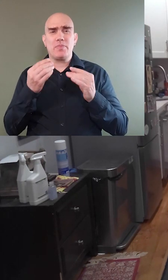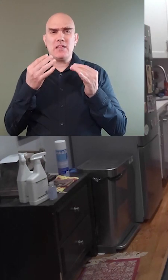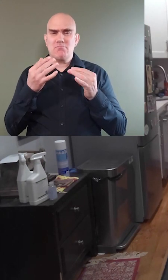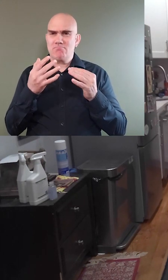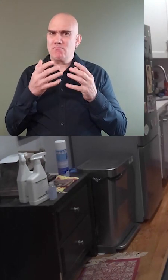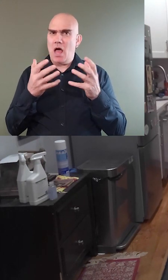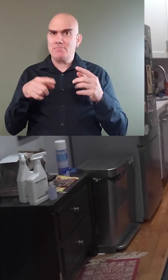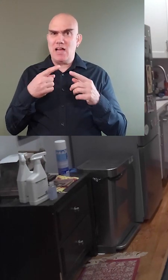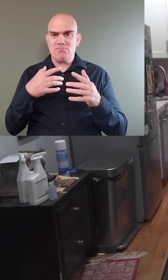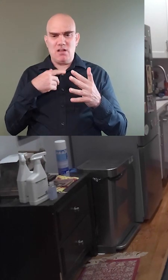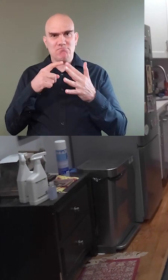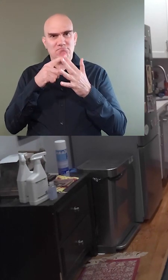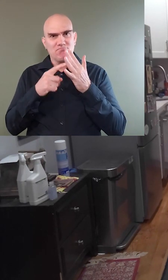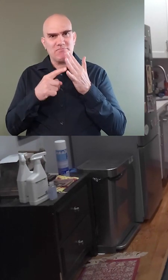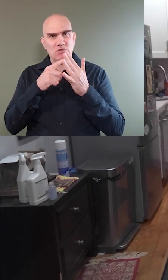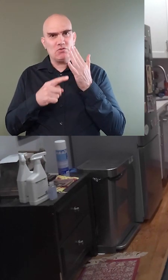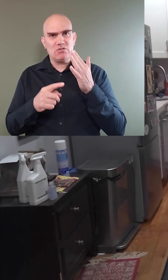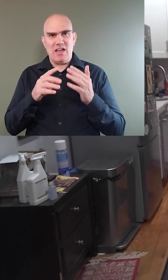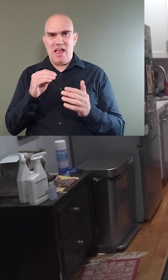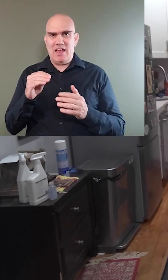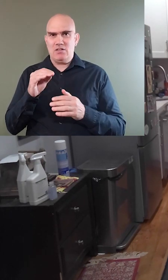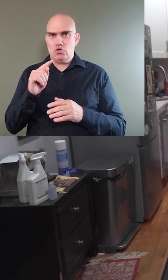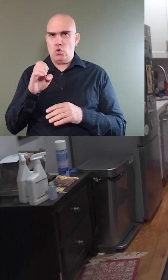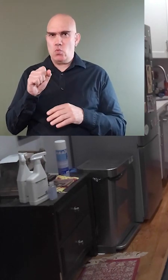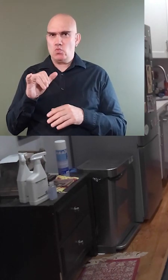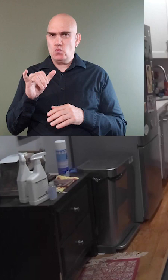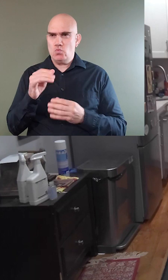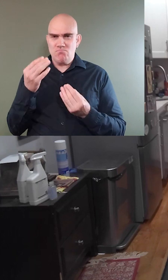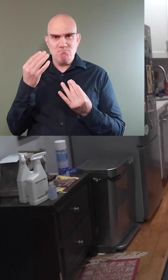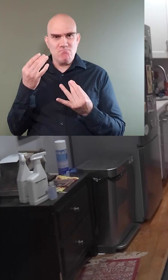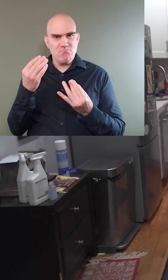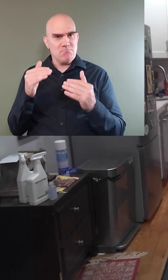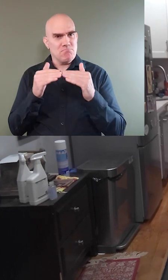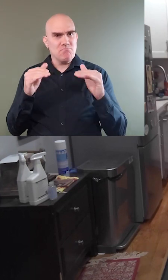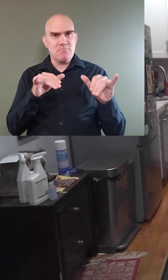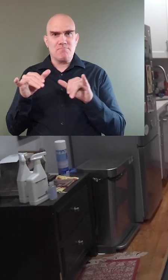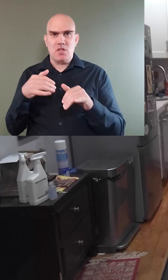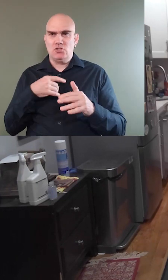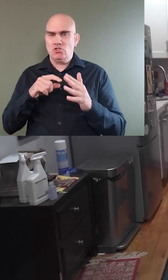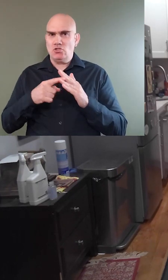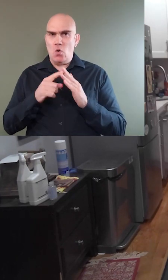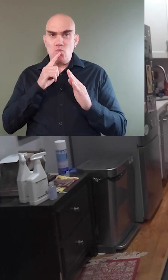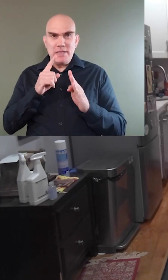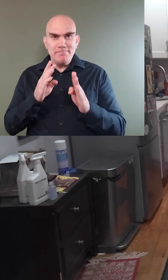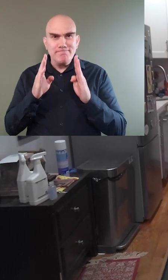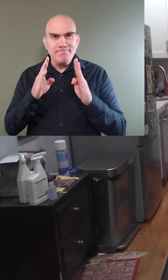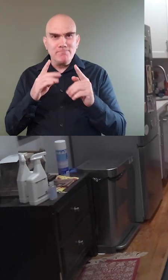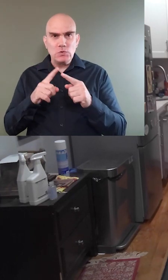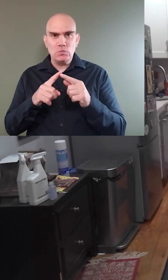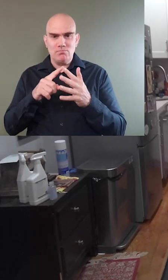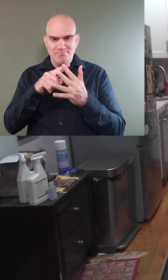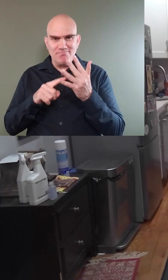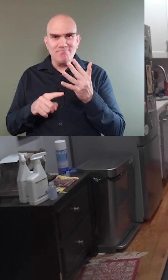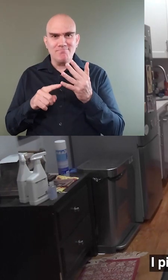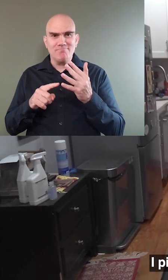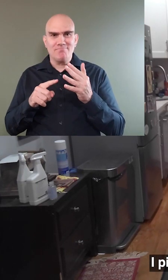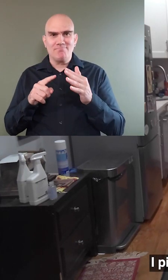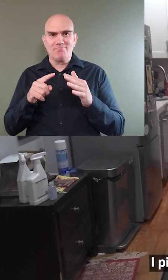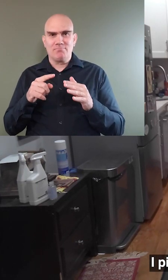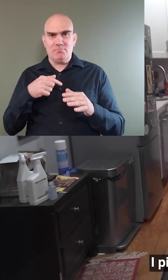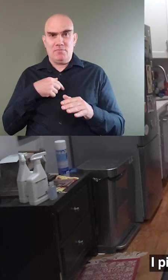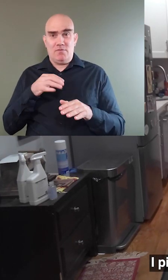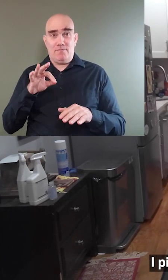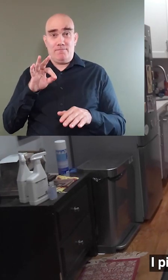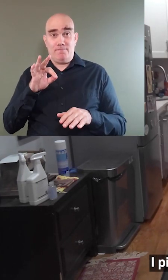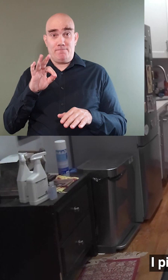my finger joints and also my toes. I started really paying attention. I picked a